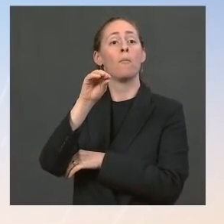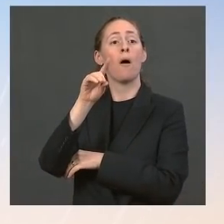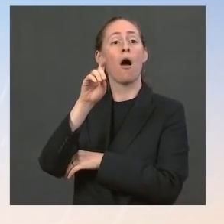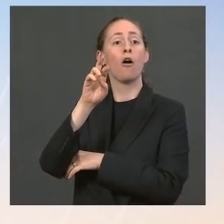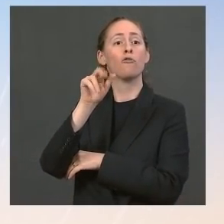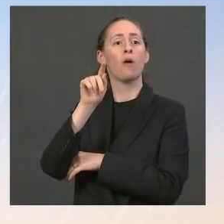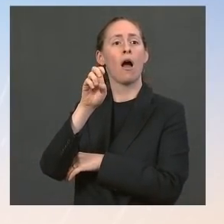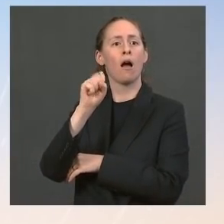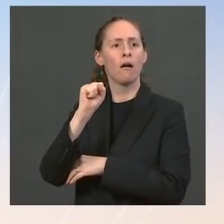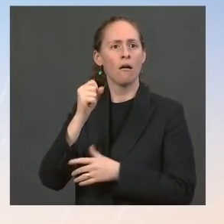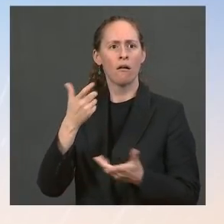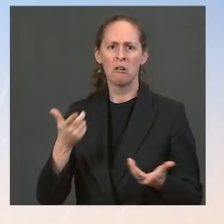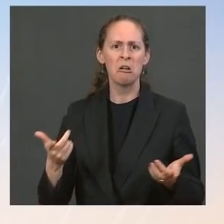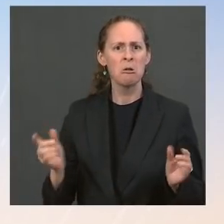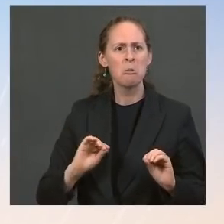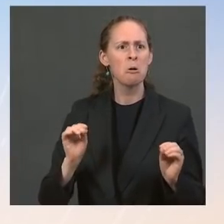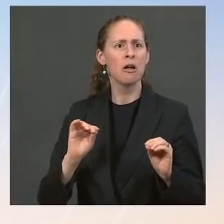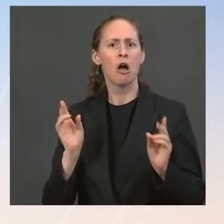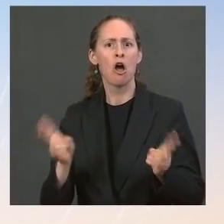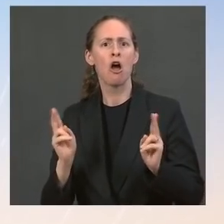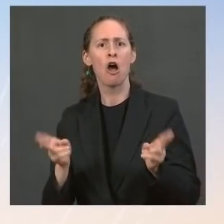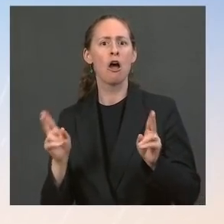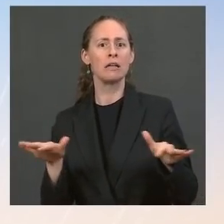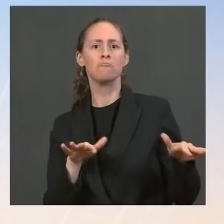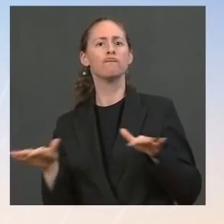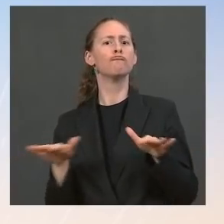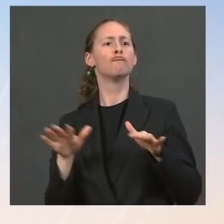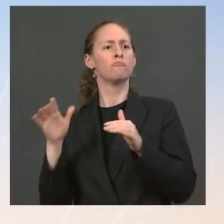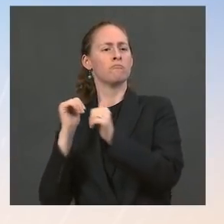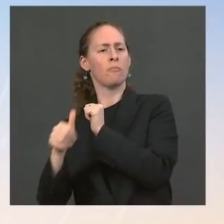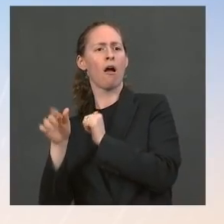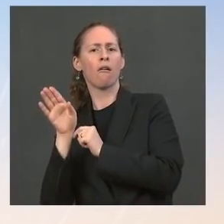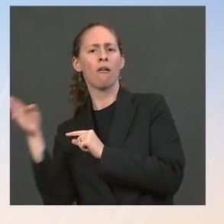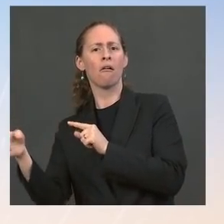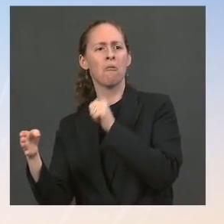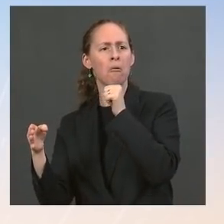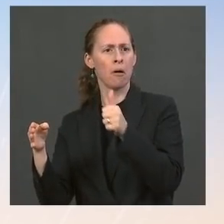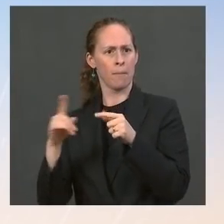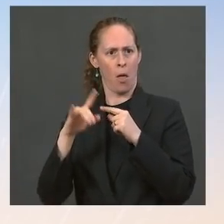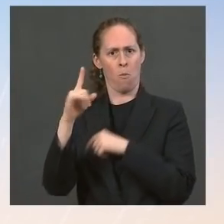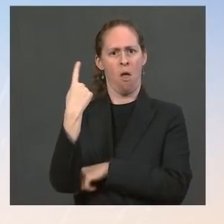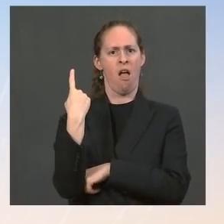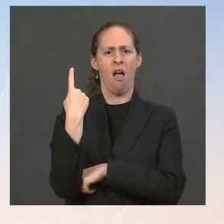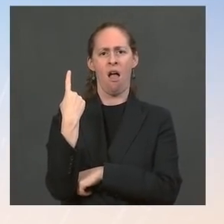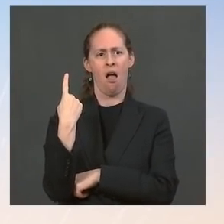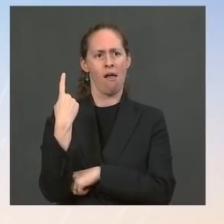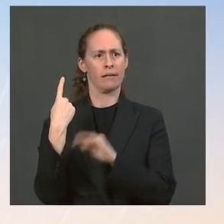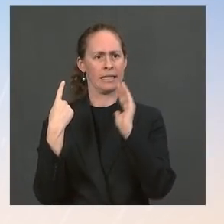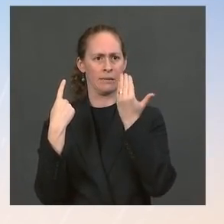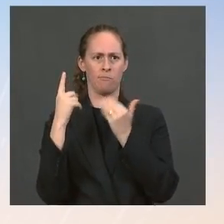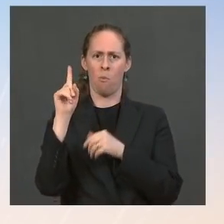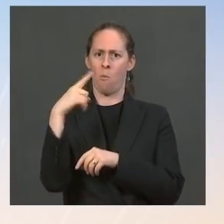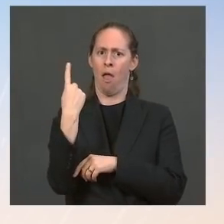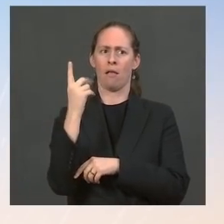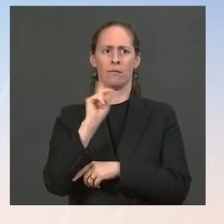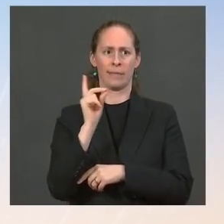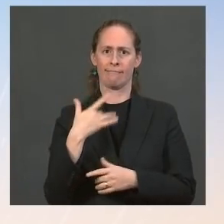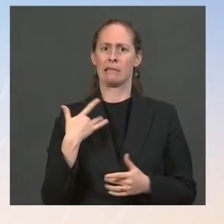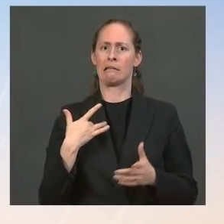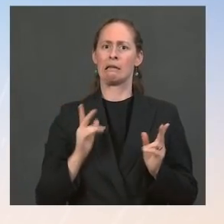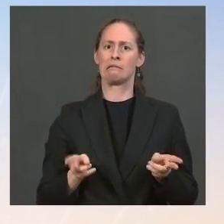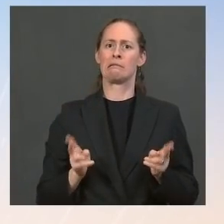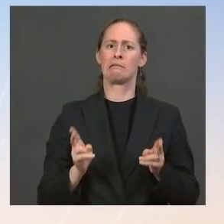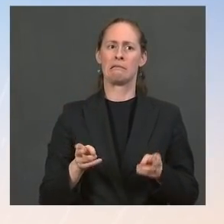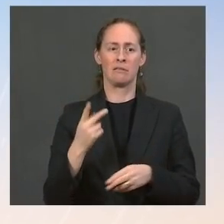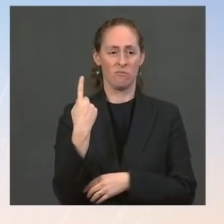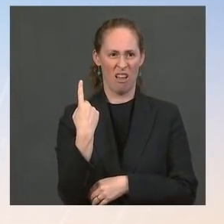passing reconciliation. The only Democrat that I can think of who really has a sense of urgency is Terry McAuliffe. Do you feel it?